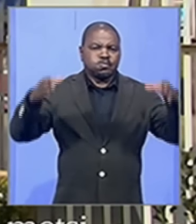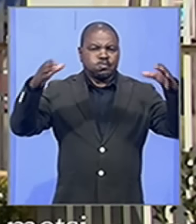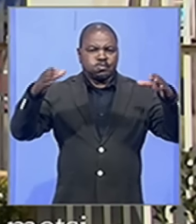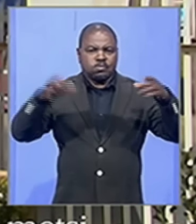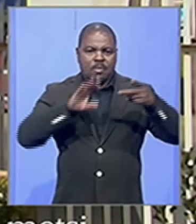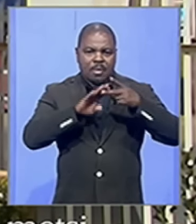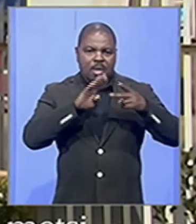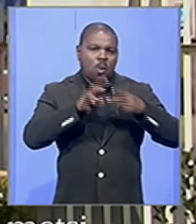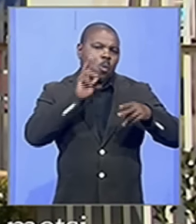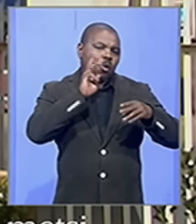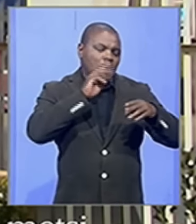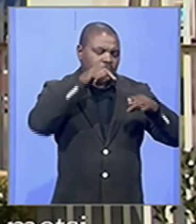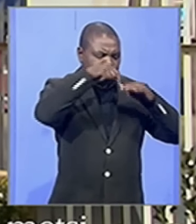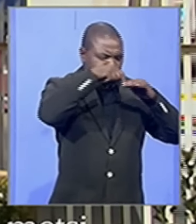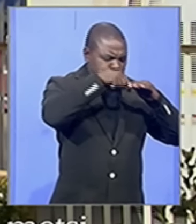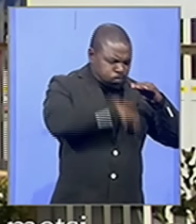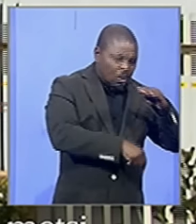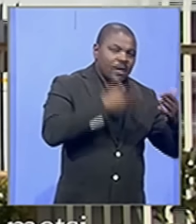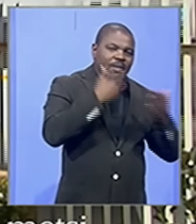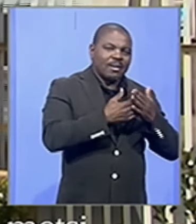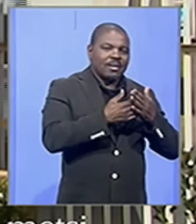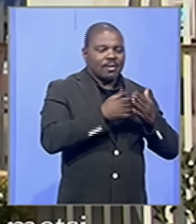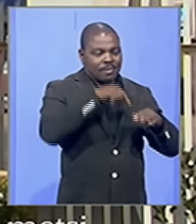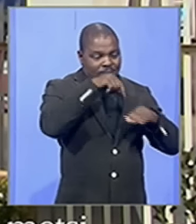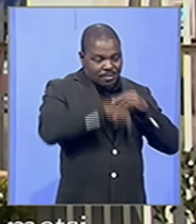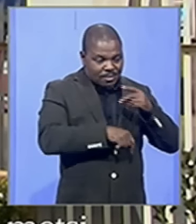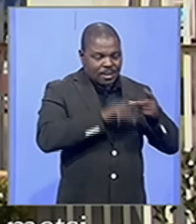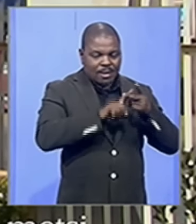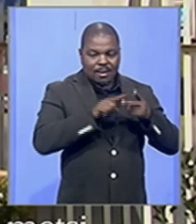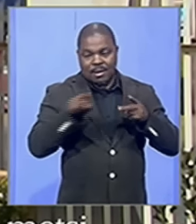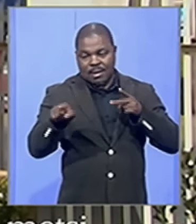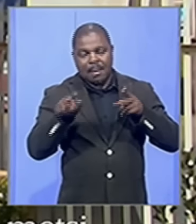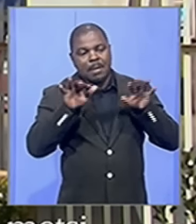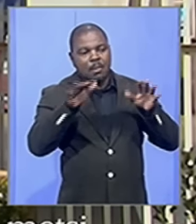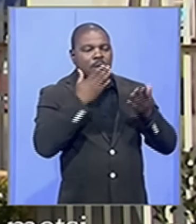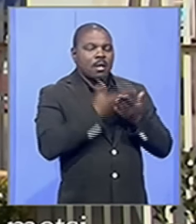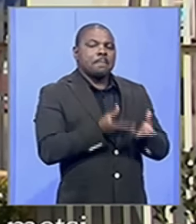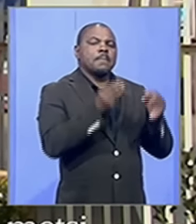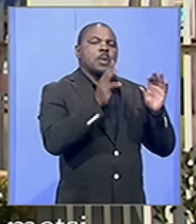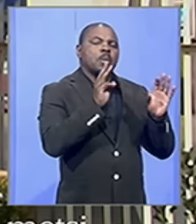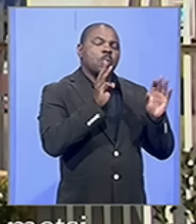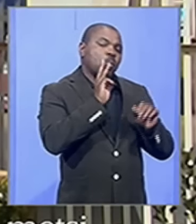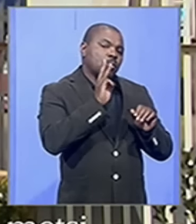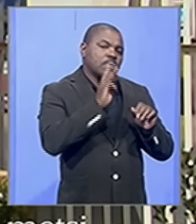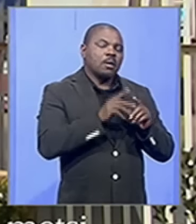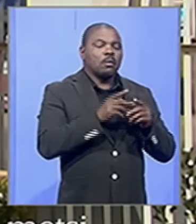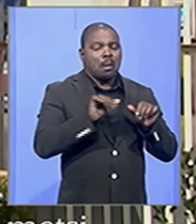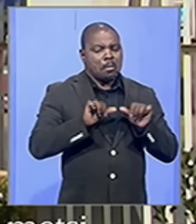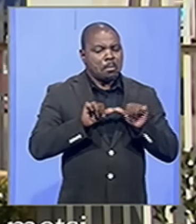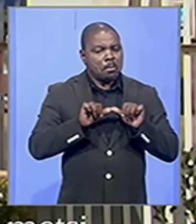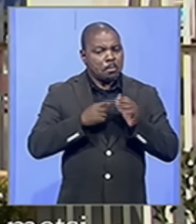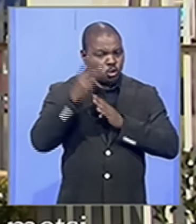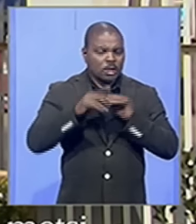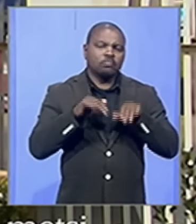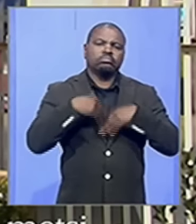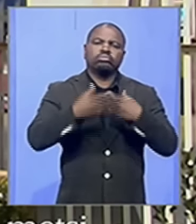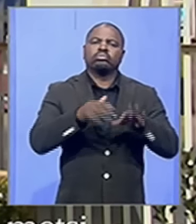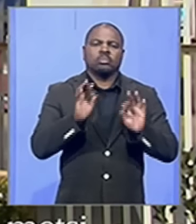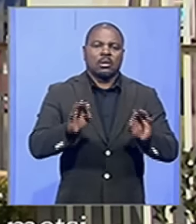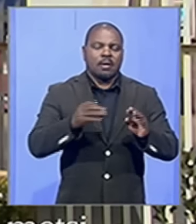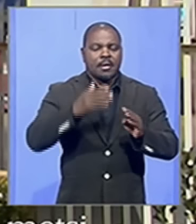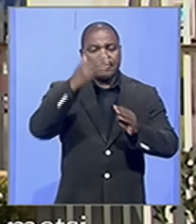le di borehole so that batho ba rona ba ko longlands ba kgone go kry-a metsi so project wa e setse tswetse pele ebile ya hela e